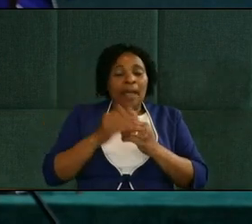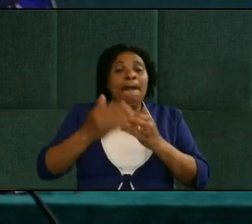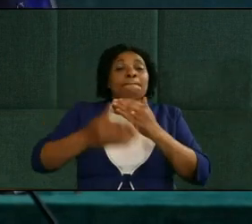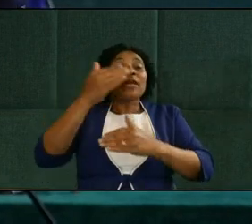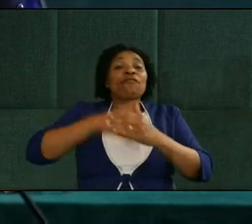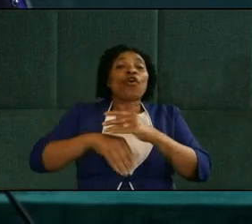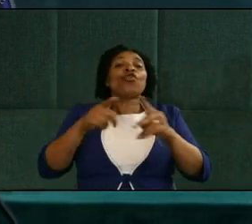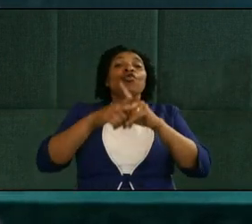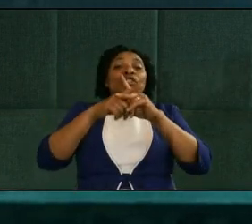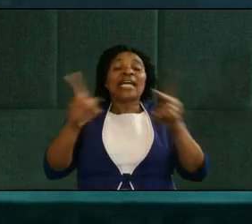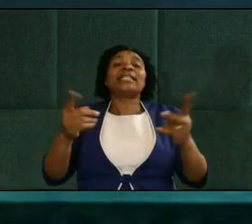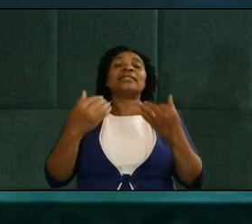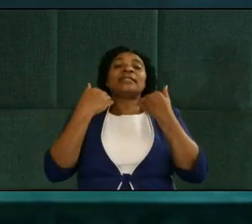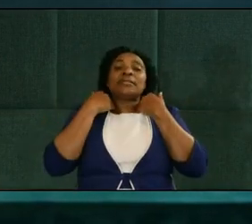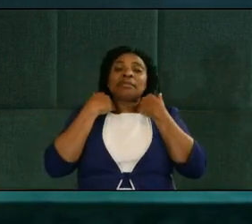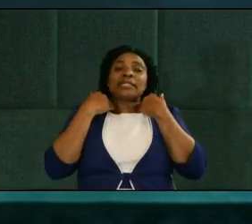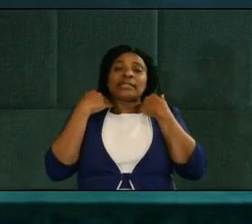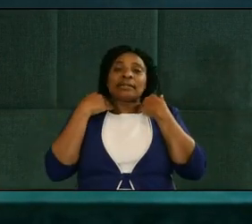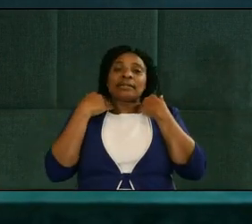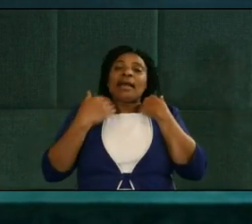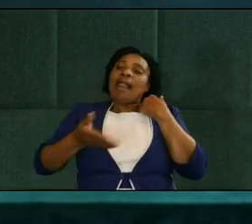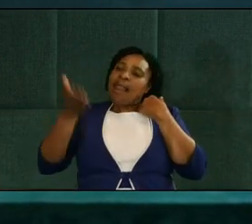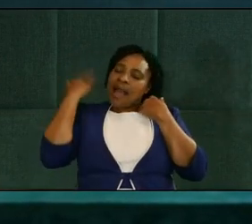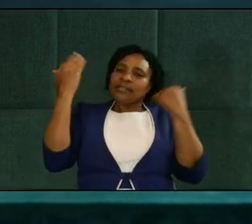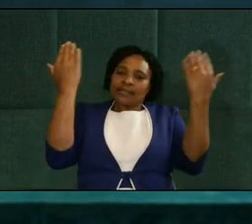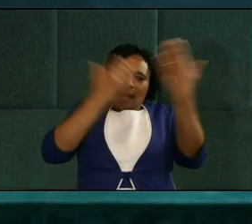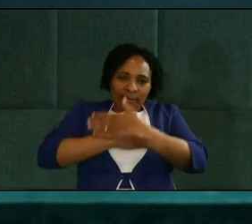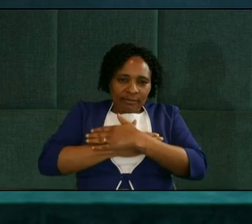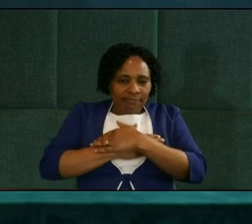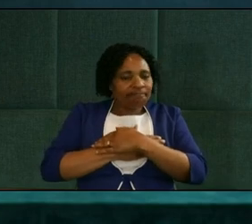before you started sleeping last night.